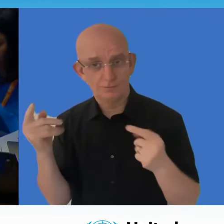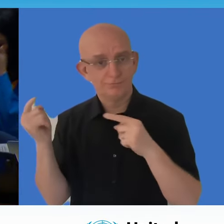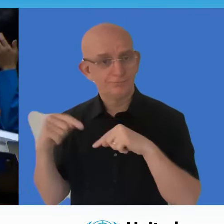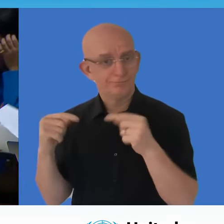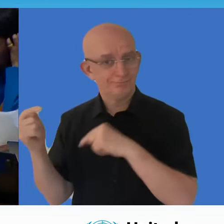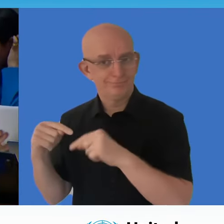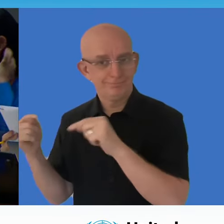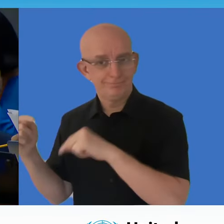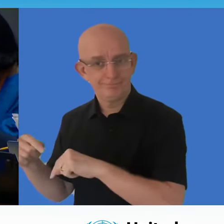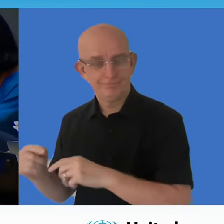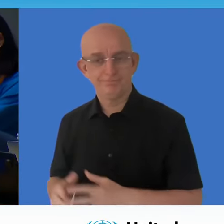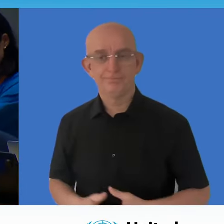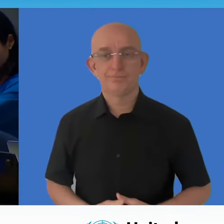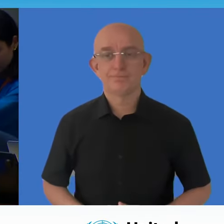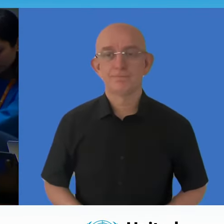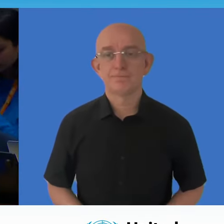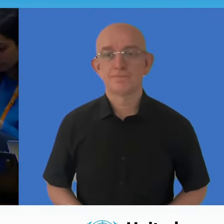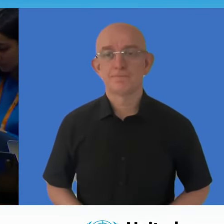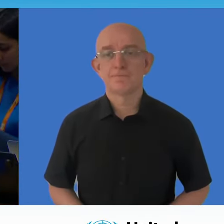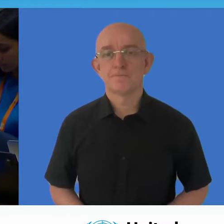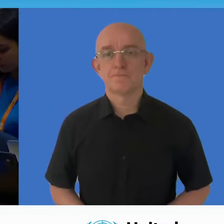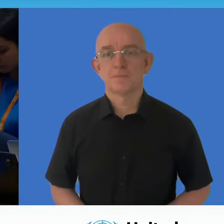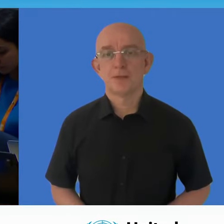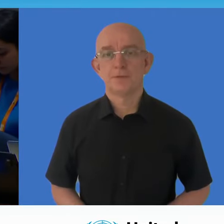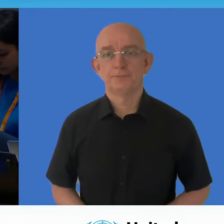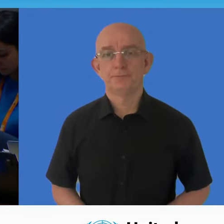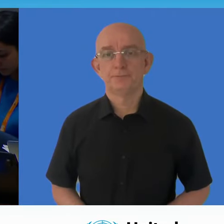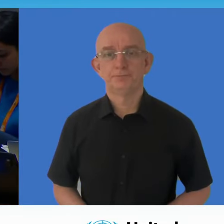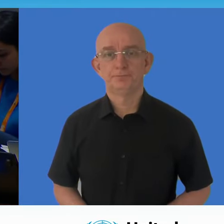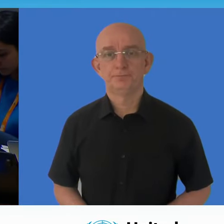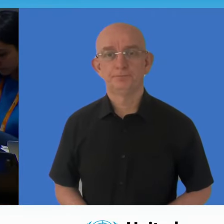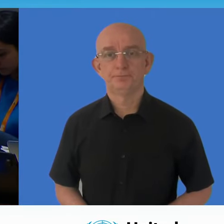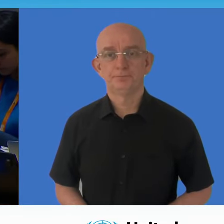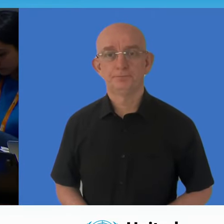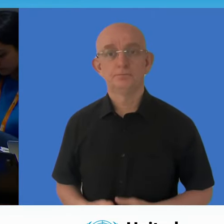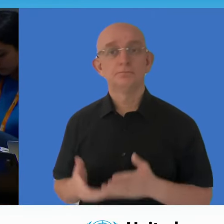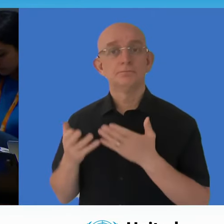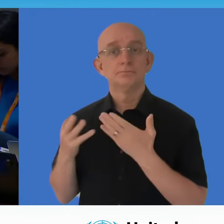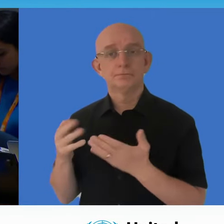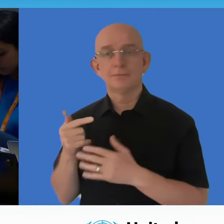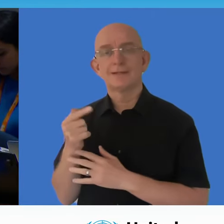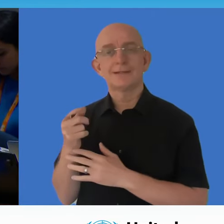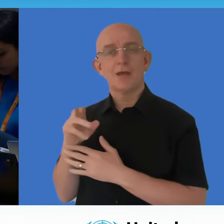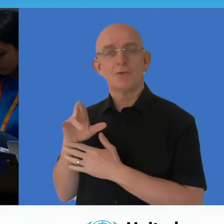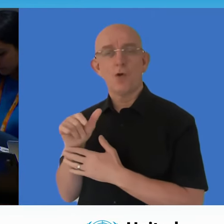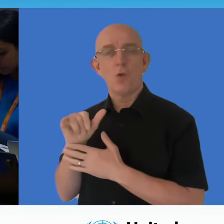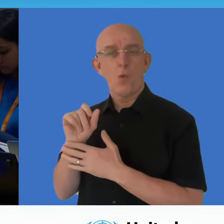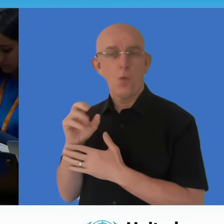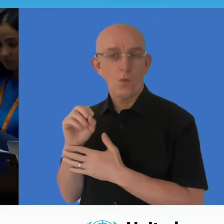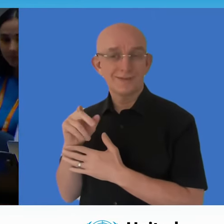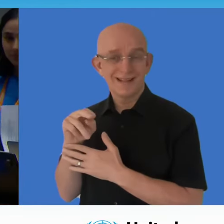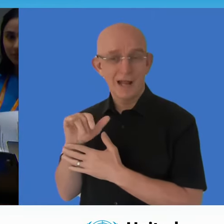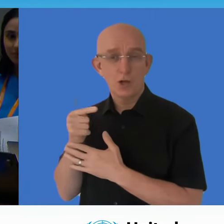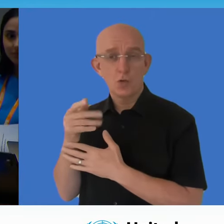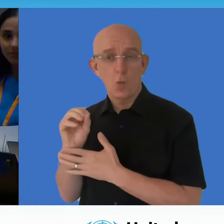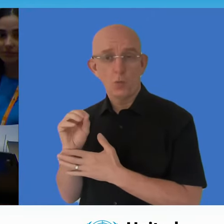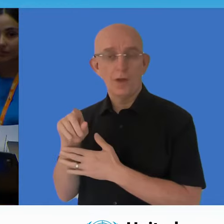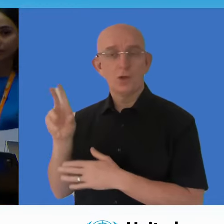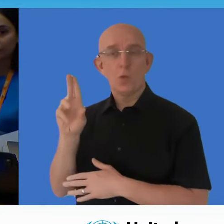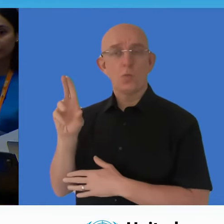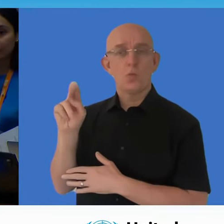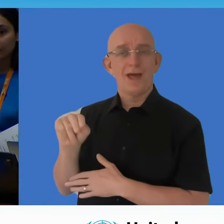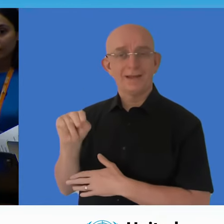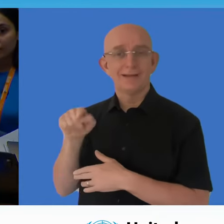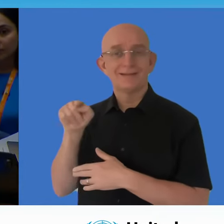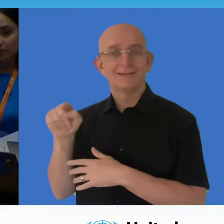Terry Otieno, Co-Chair of the United Nations Office for Disaster Risk Reduction Stakeholder Engagement Mechanism and the